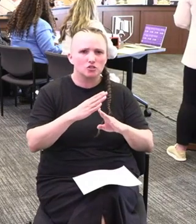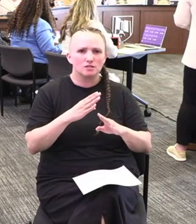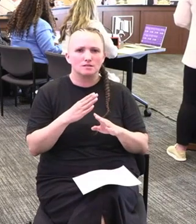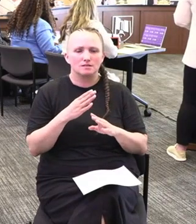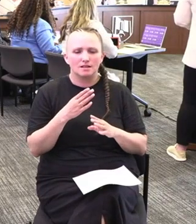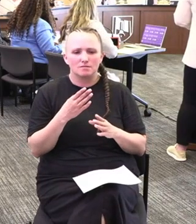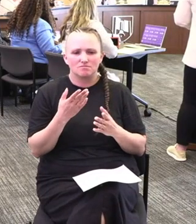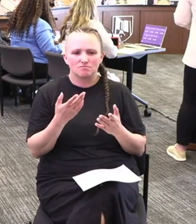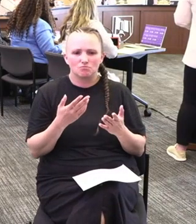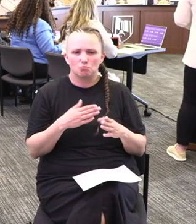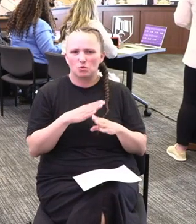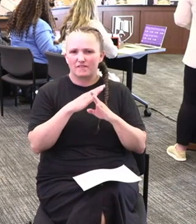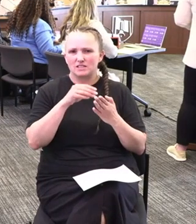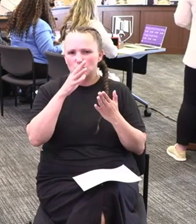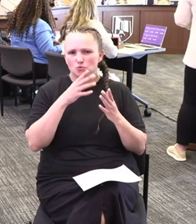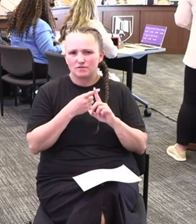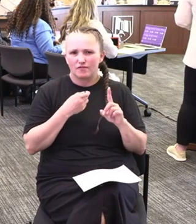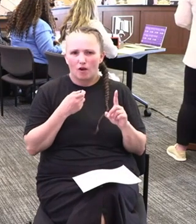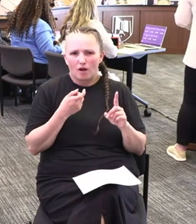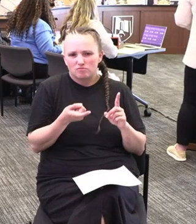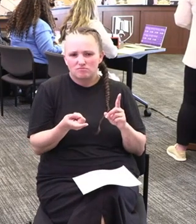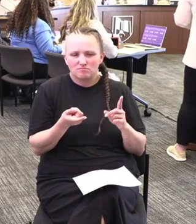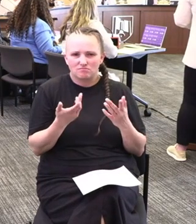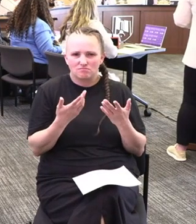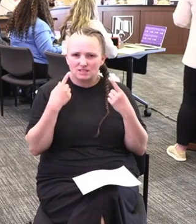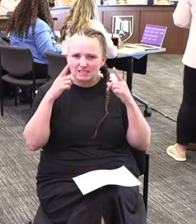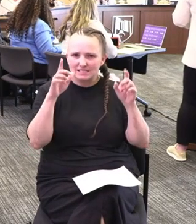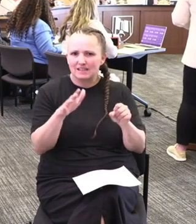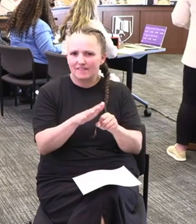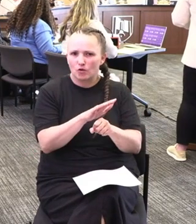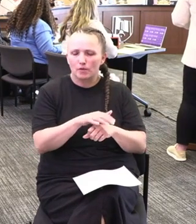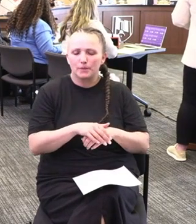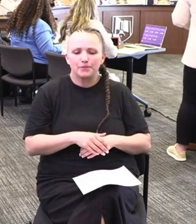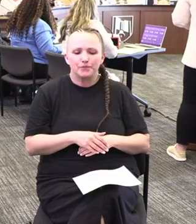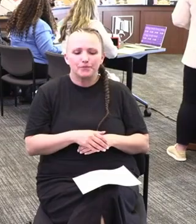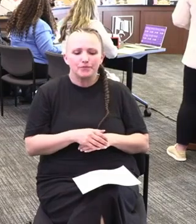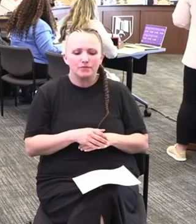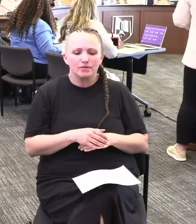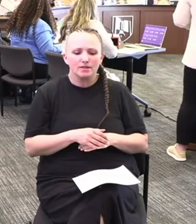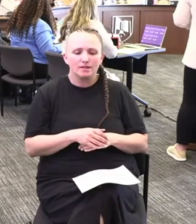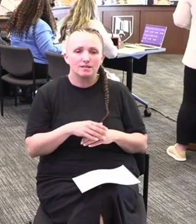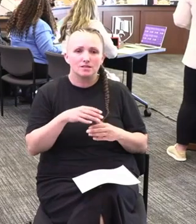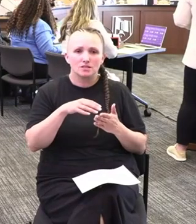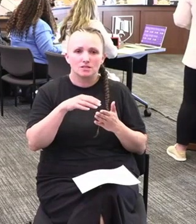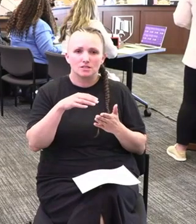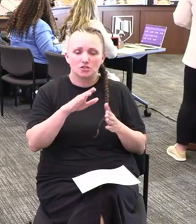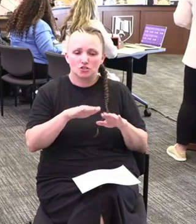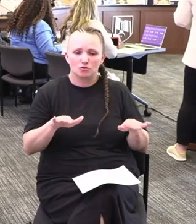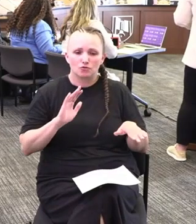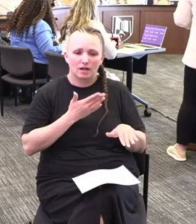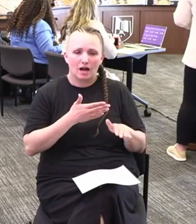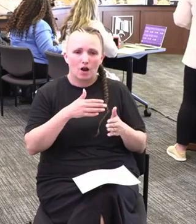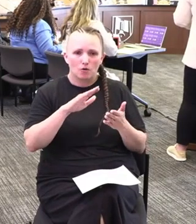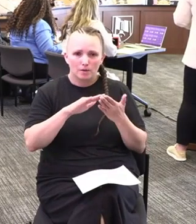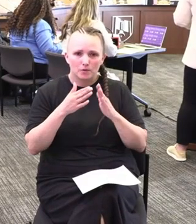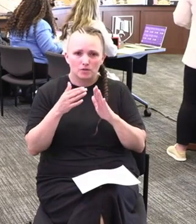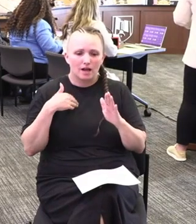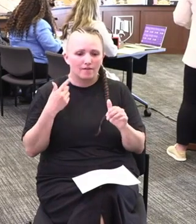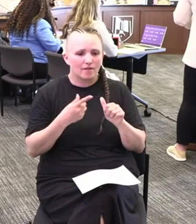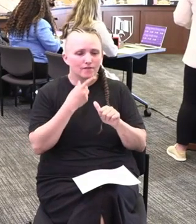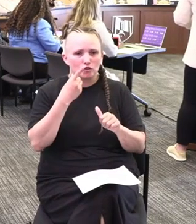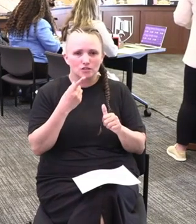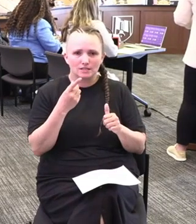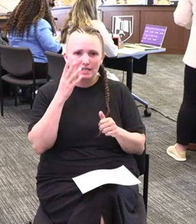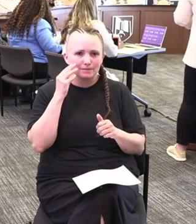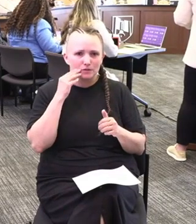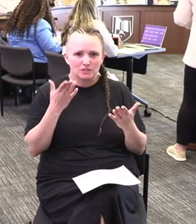potential. Through this partnership, children in our community are getting their very first hands-on experience on a college campus. We